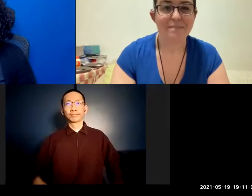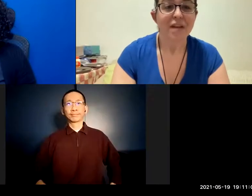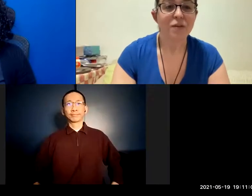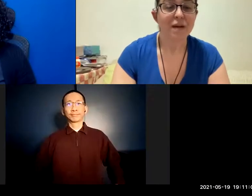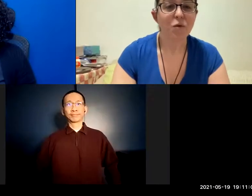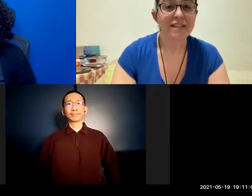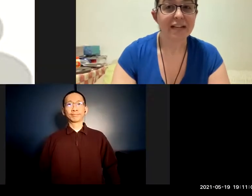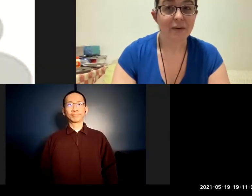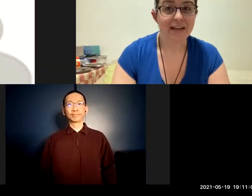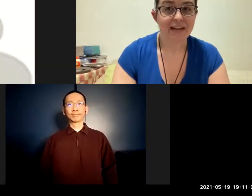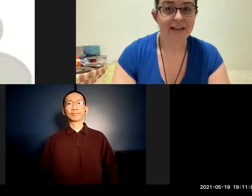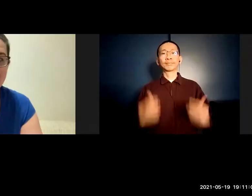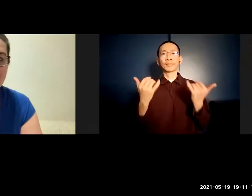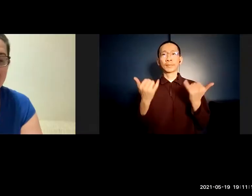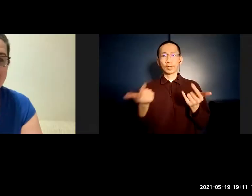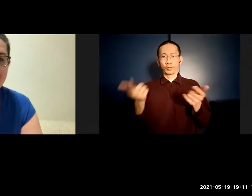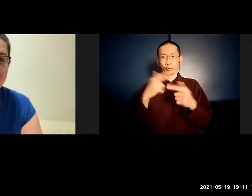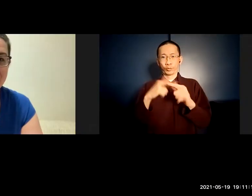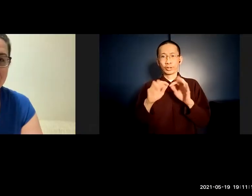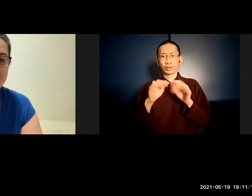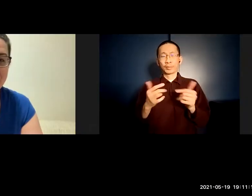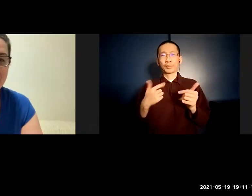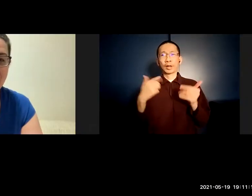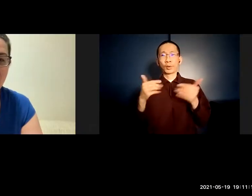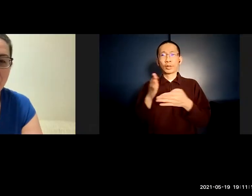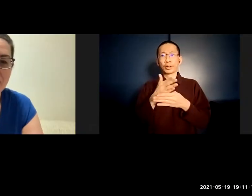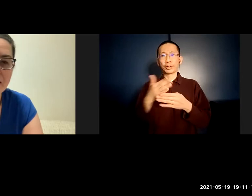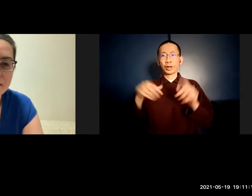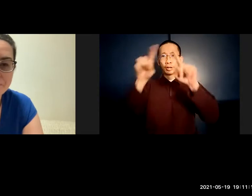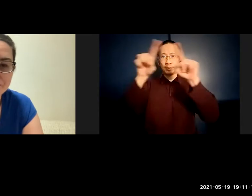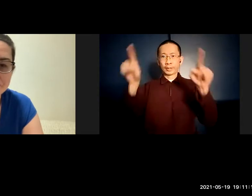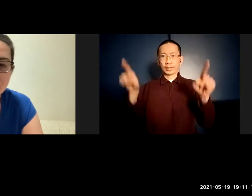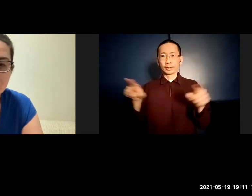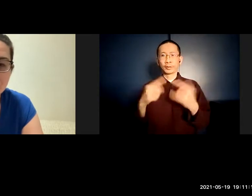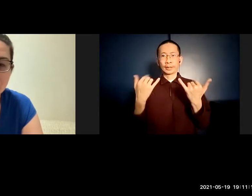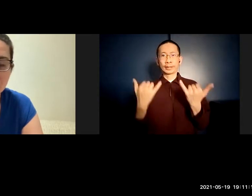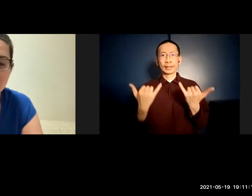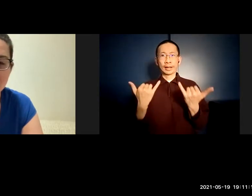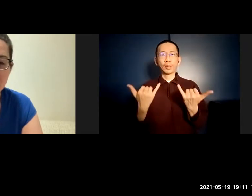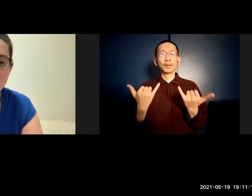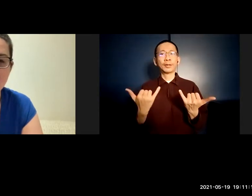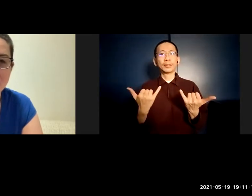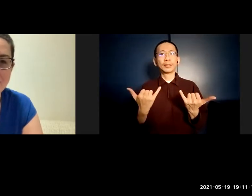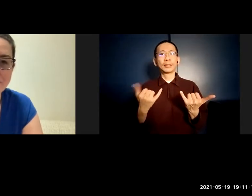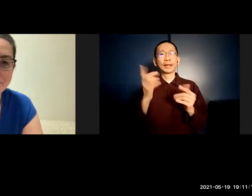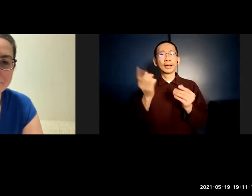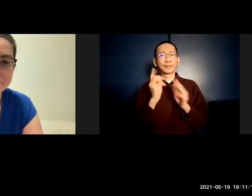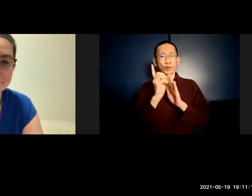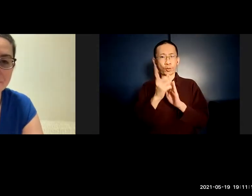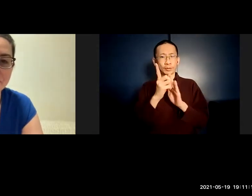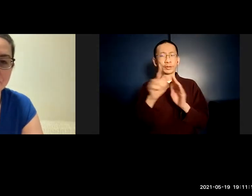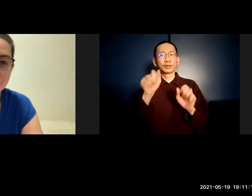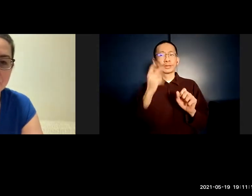All right, so I'm going to go ahead and share my screen now. It should come up in just a moment.